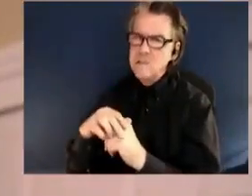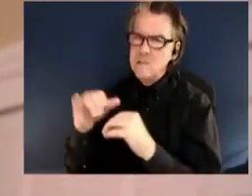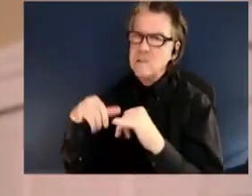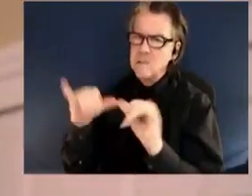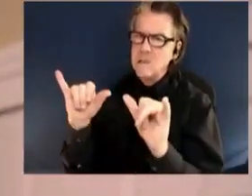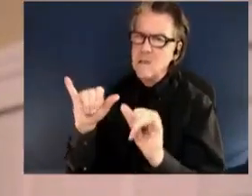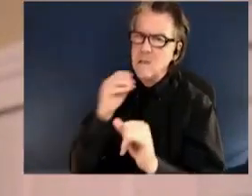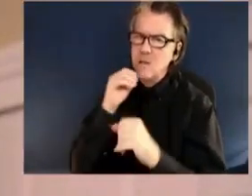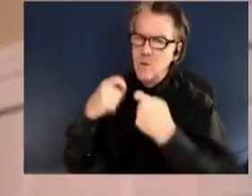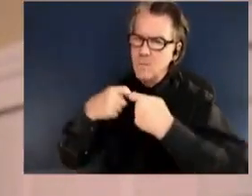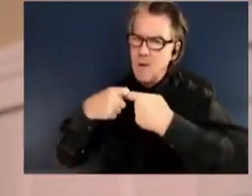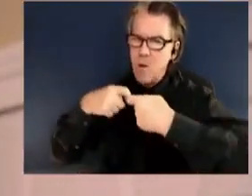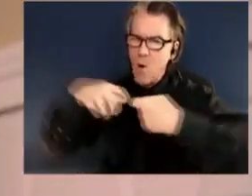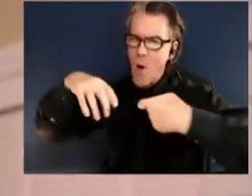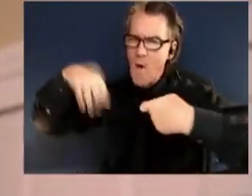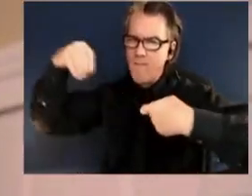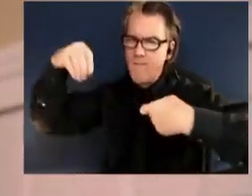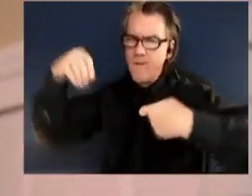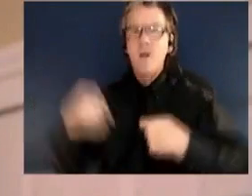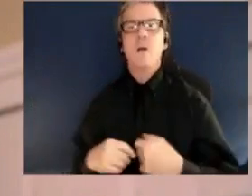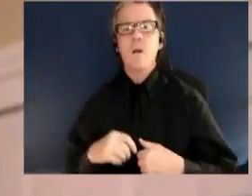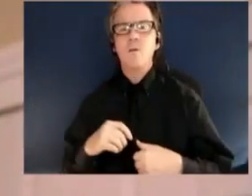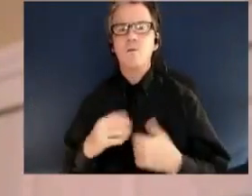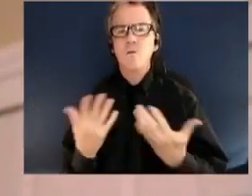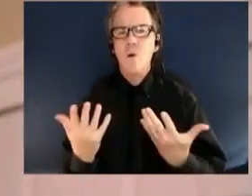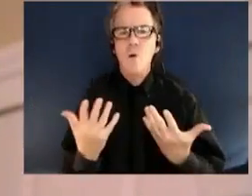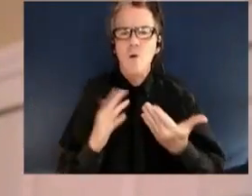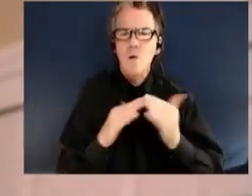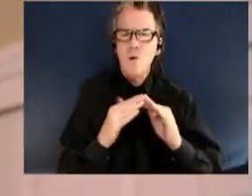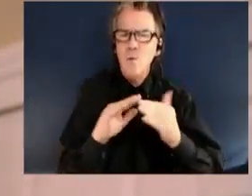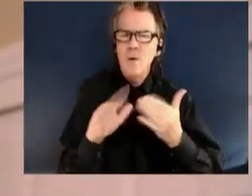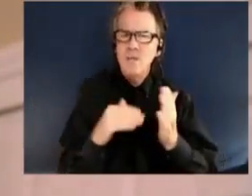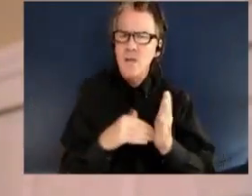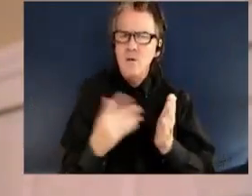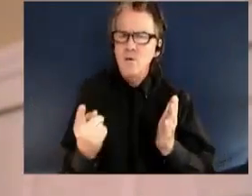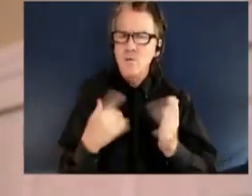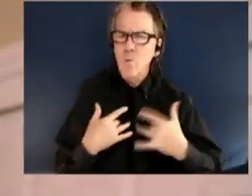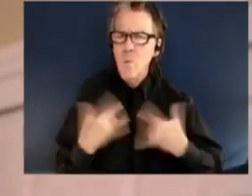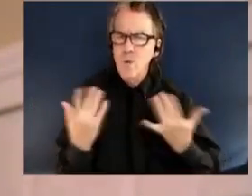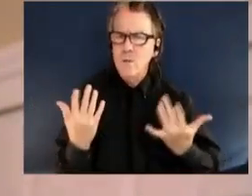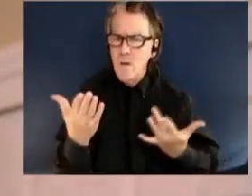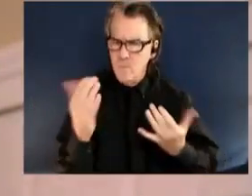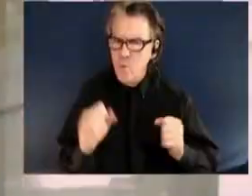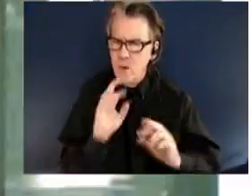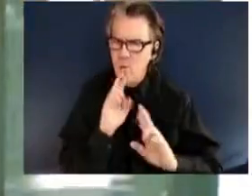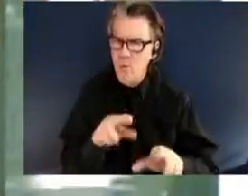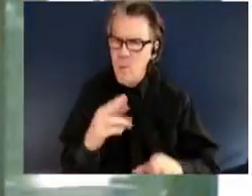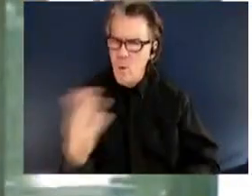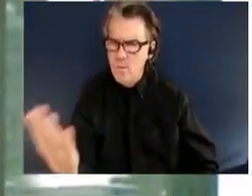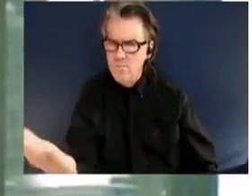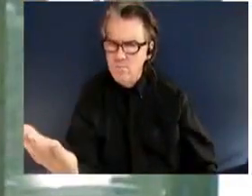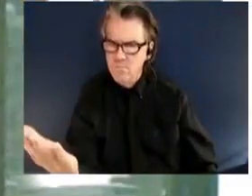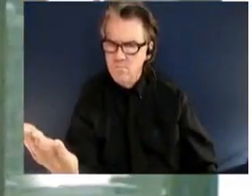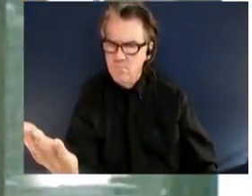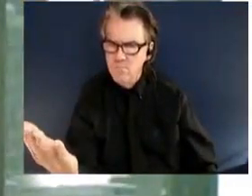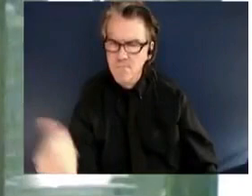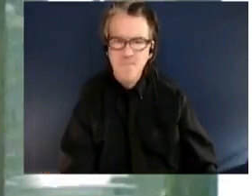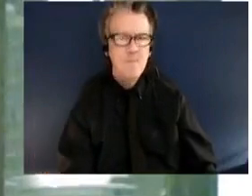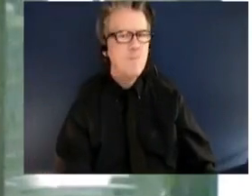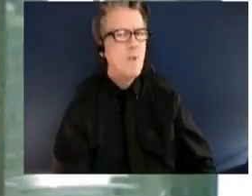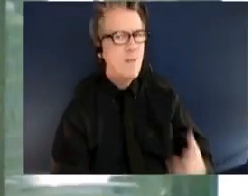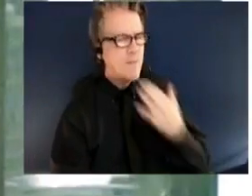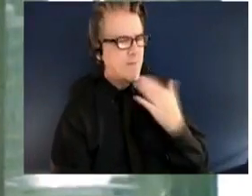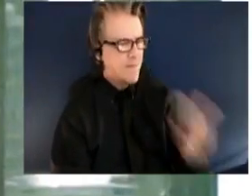what's happening with the community resource centers and other resources available to our customers tonight. Thank you, Lindsay, and good evening, everyone.